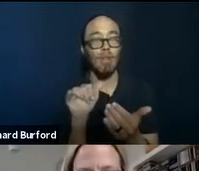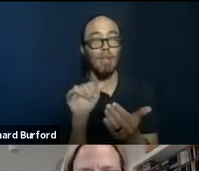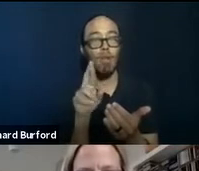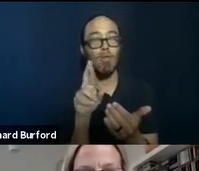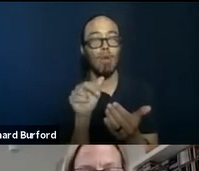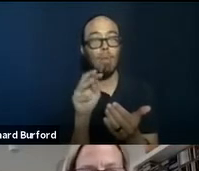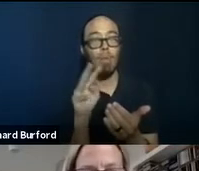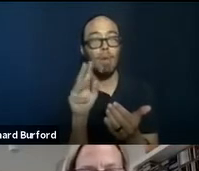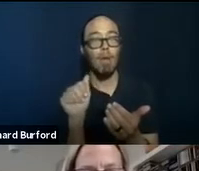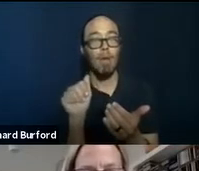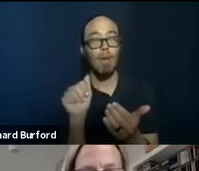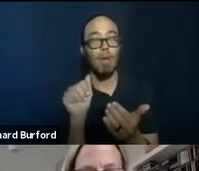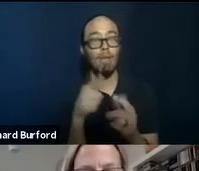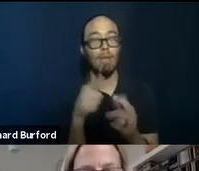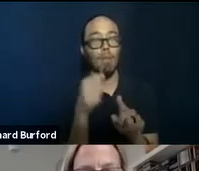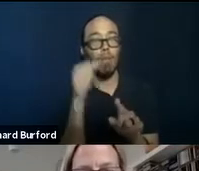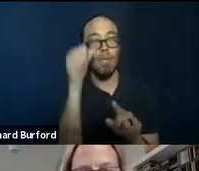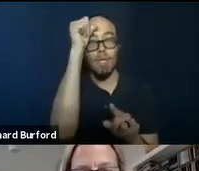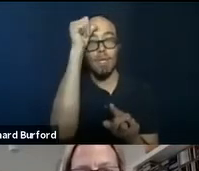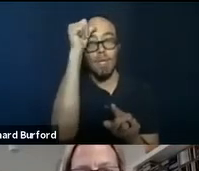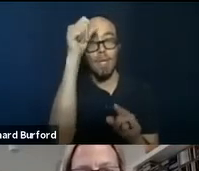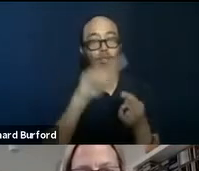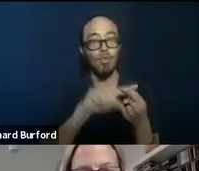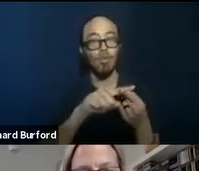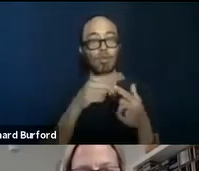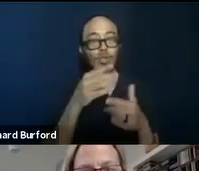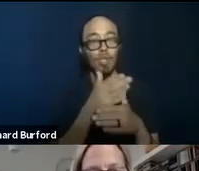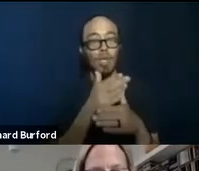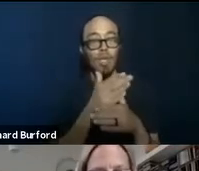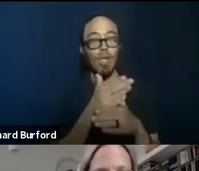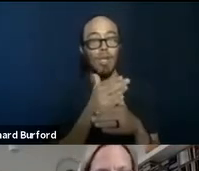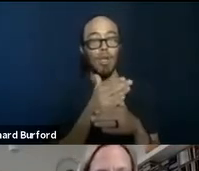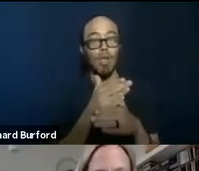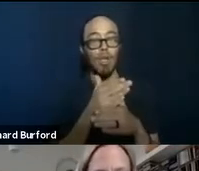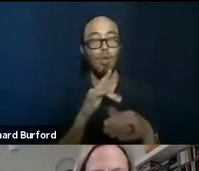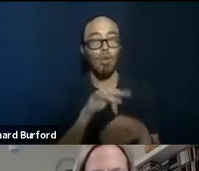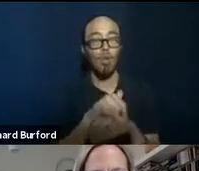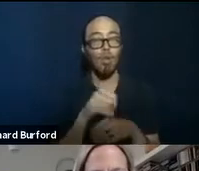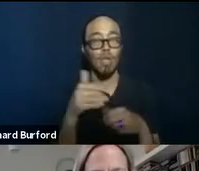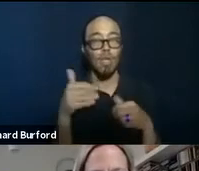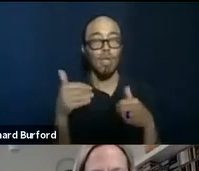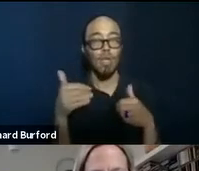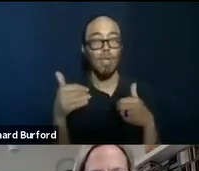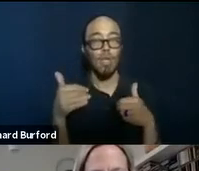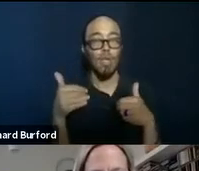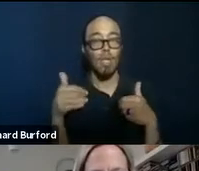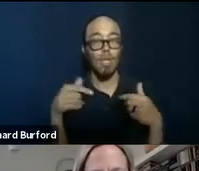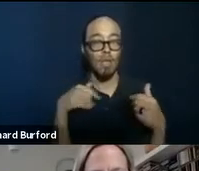India to share with us early intervention.